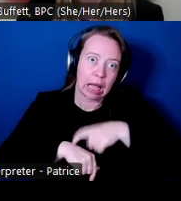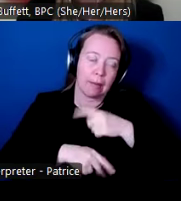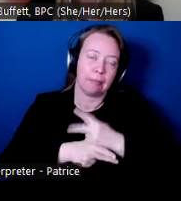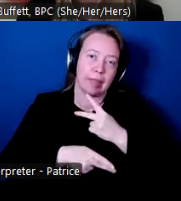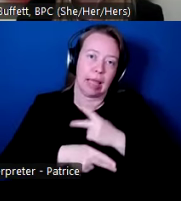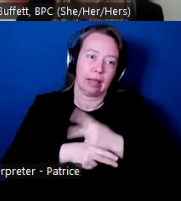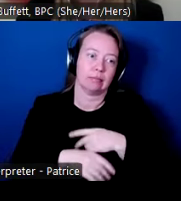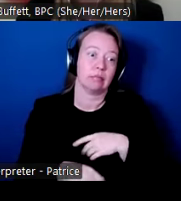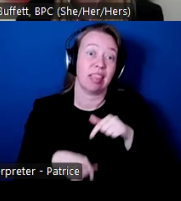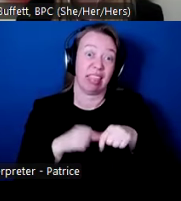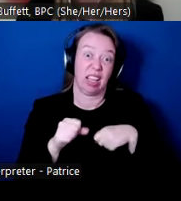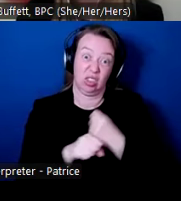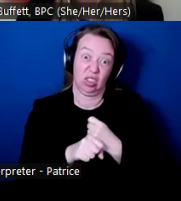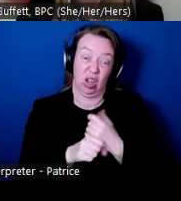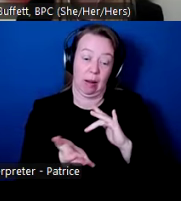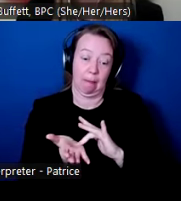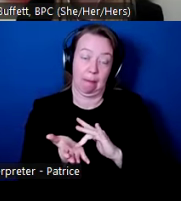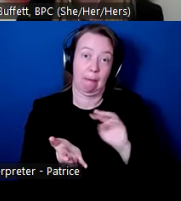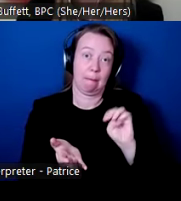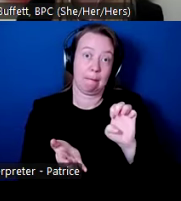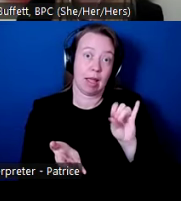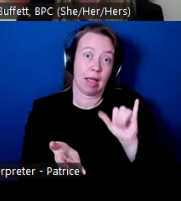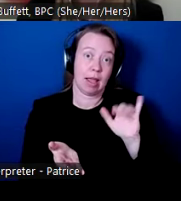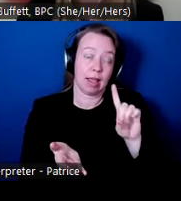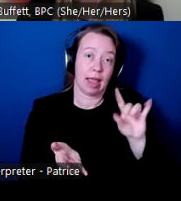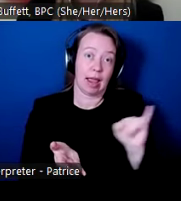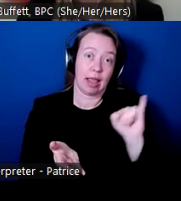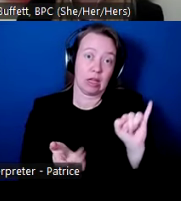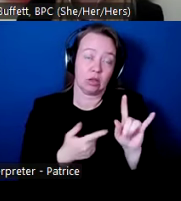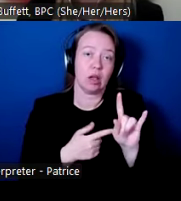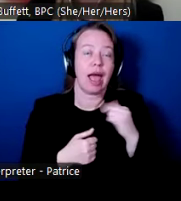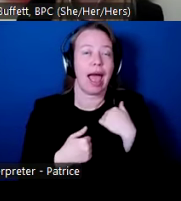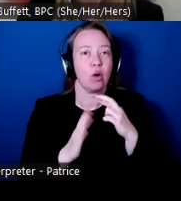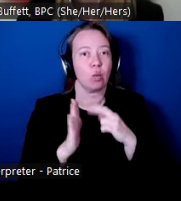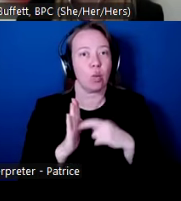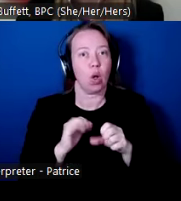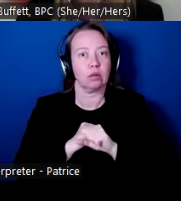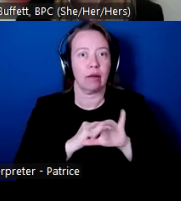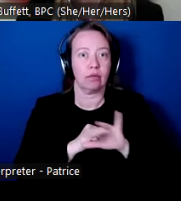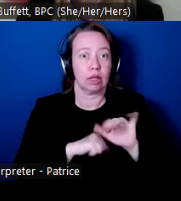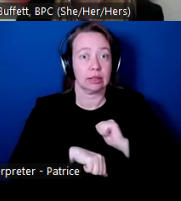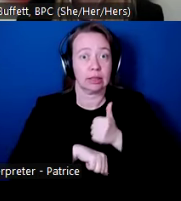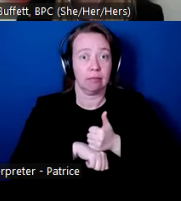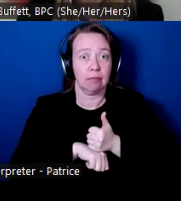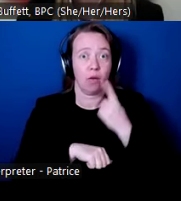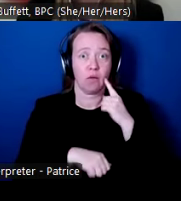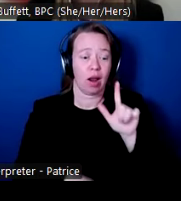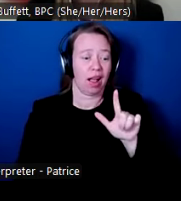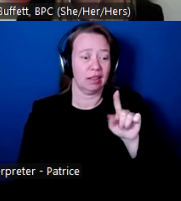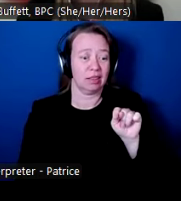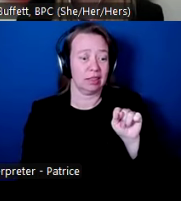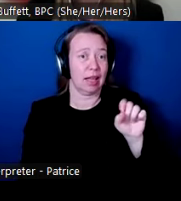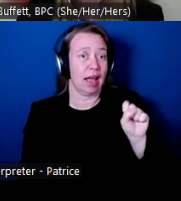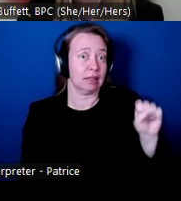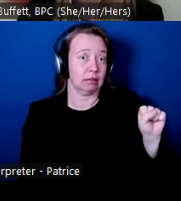Medicaid Services released a series of rules related to Medicaid LTSS. While today's panel discussion will